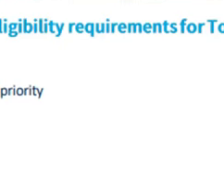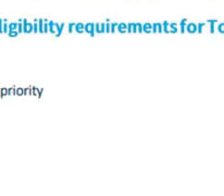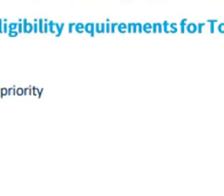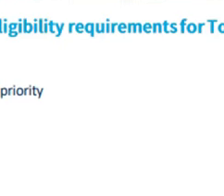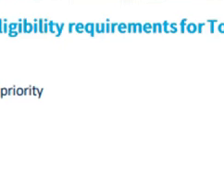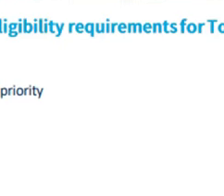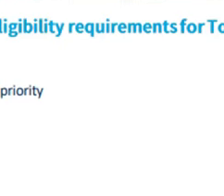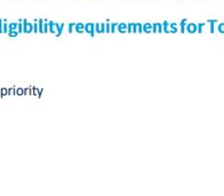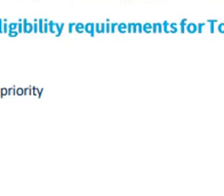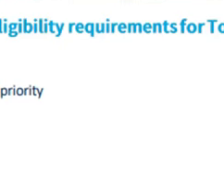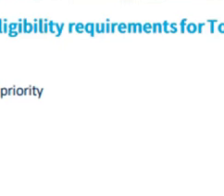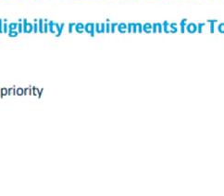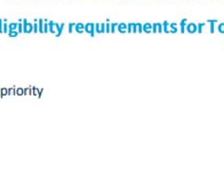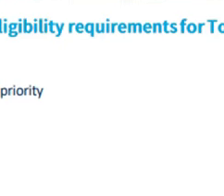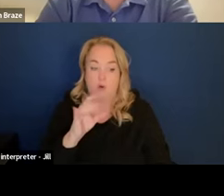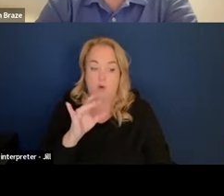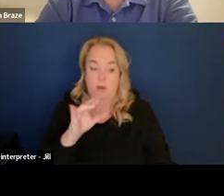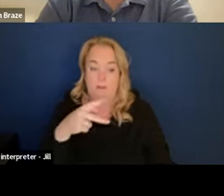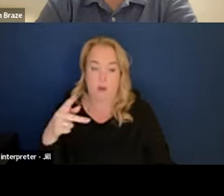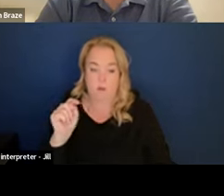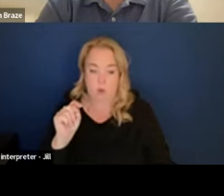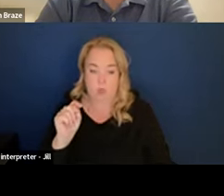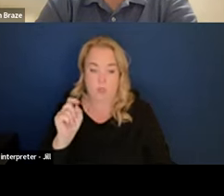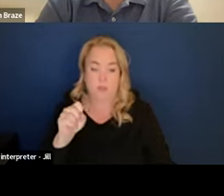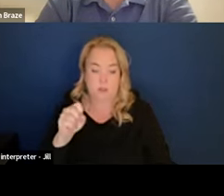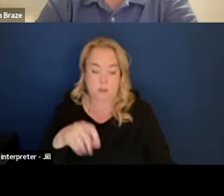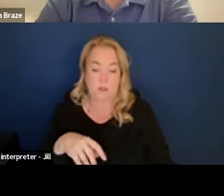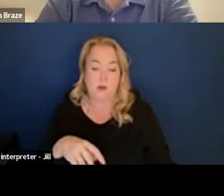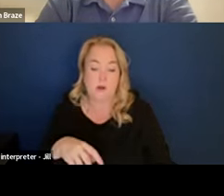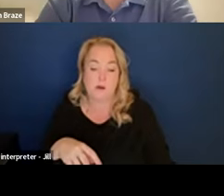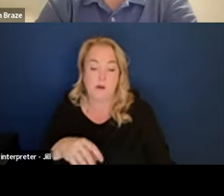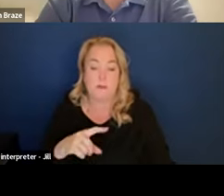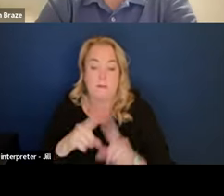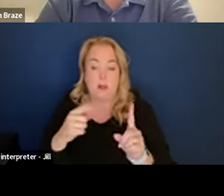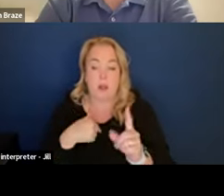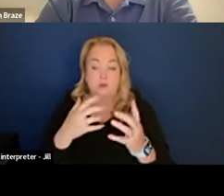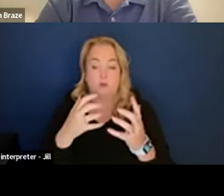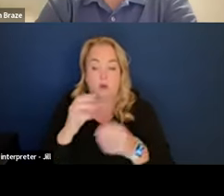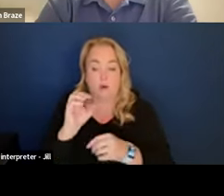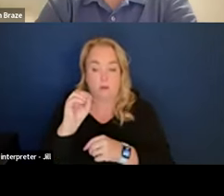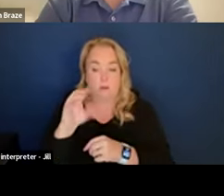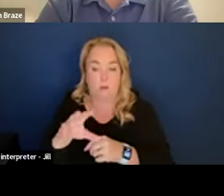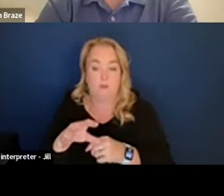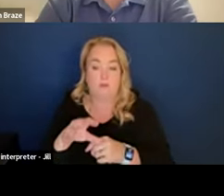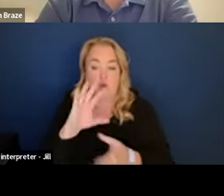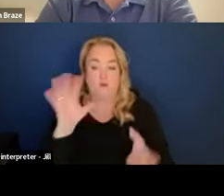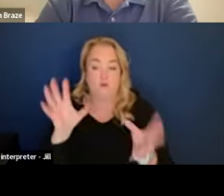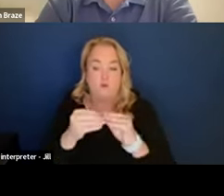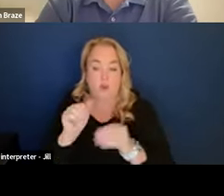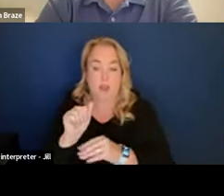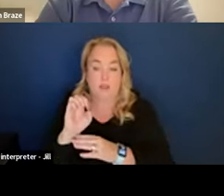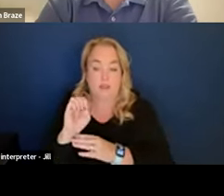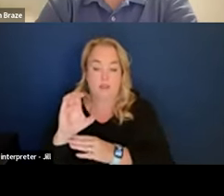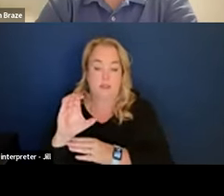So that's it for the PowerPoint slide. But I just want to give you guys a high-level overview of AEC